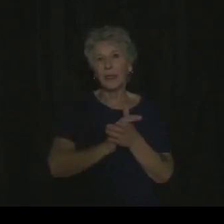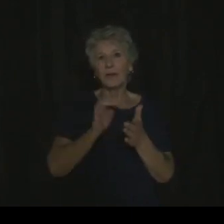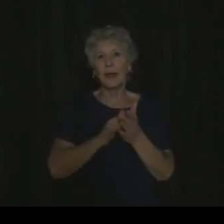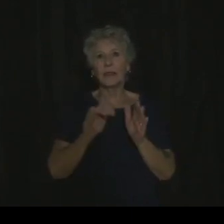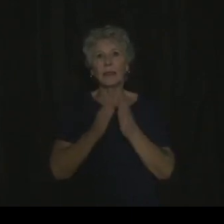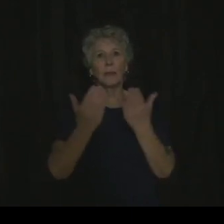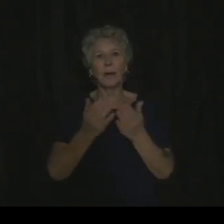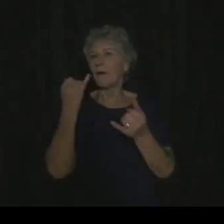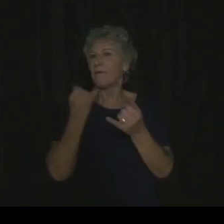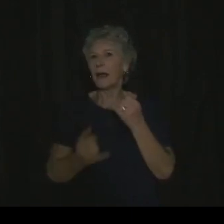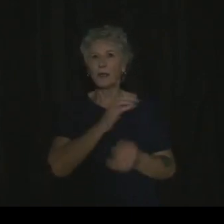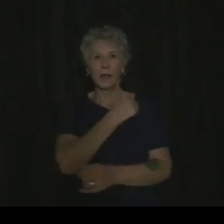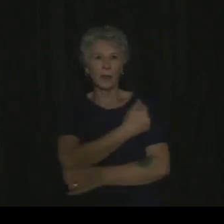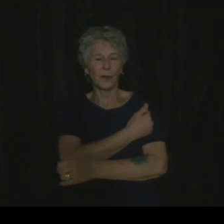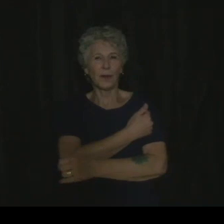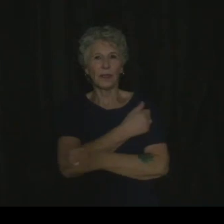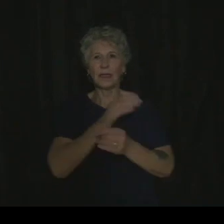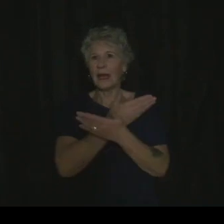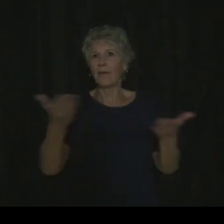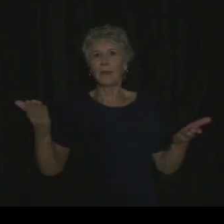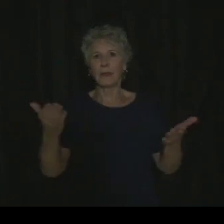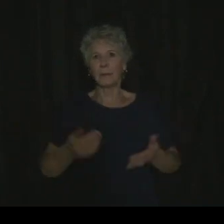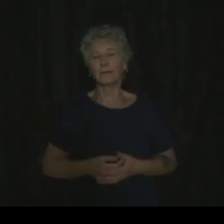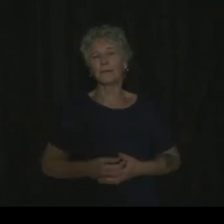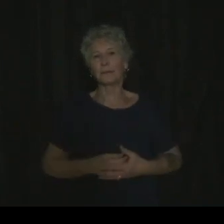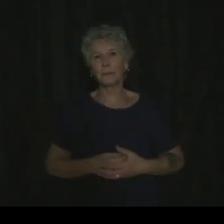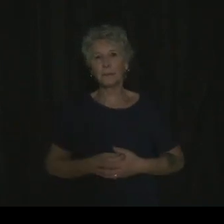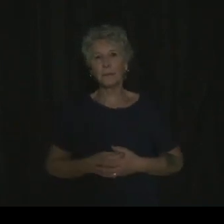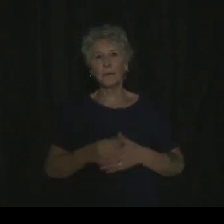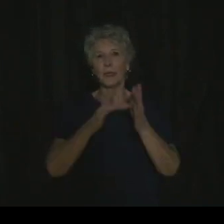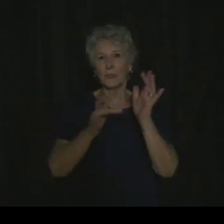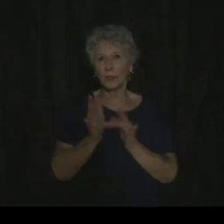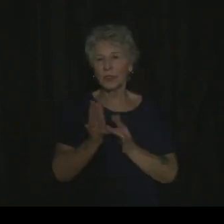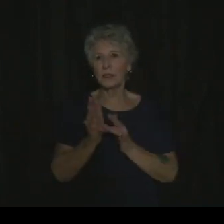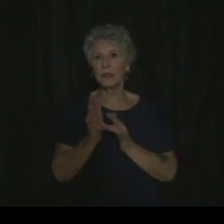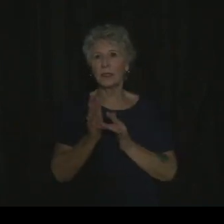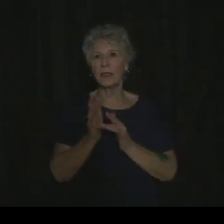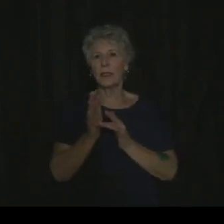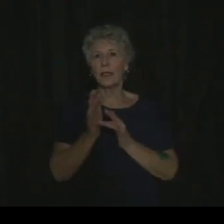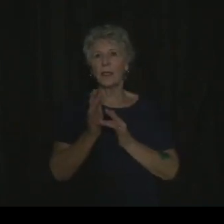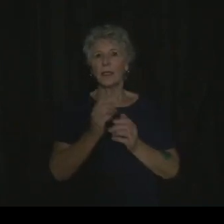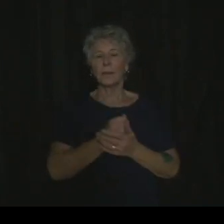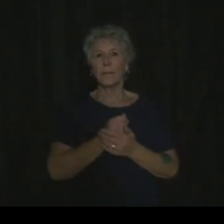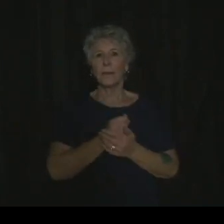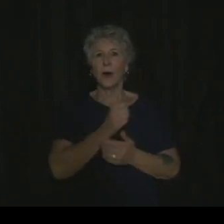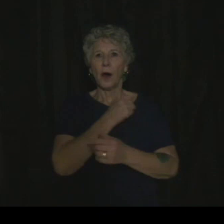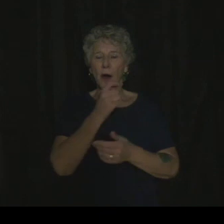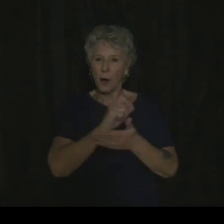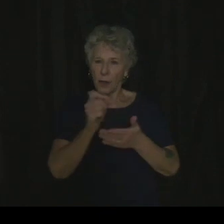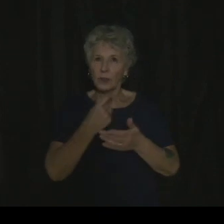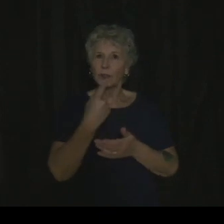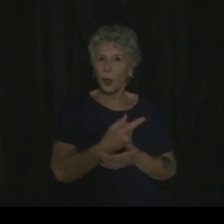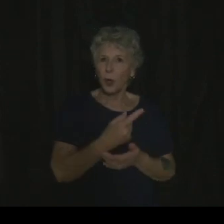final authority in all matters, in that Jesus authorized the apostles to write some